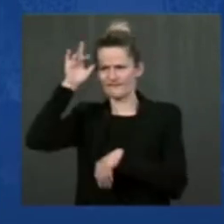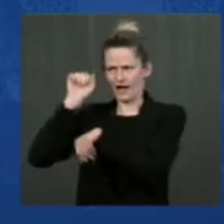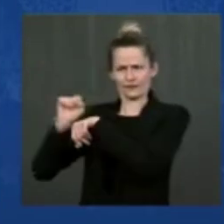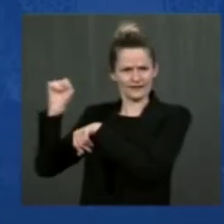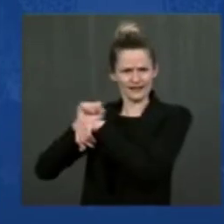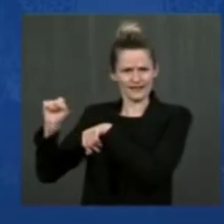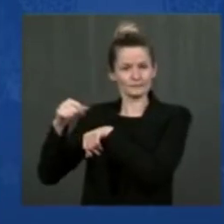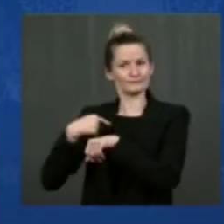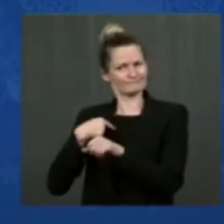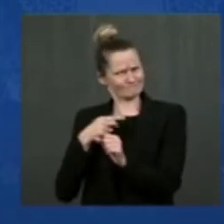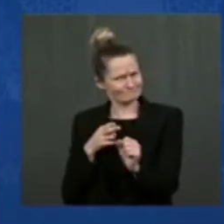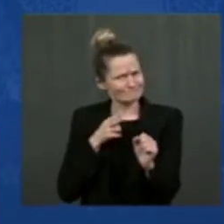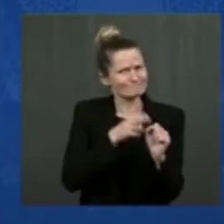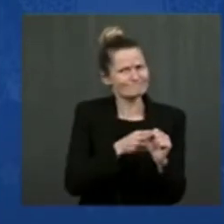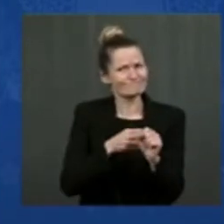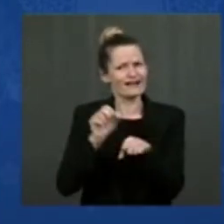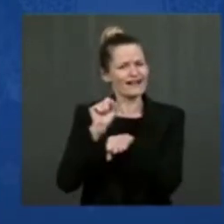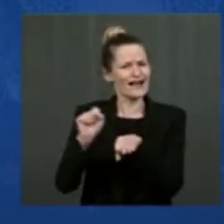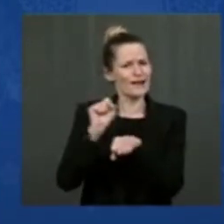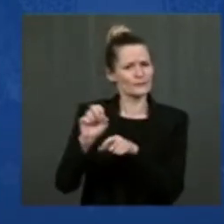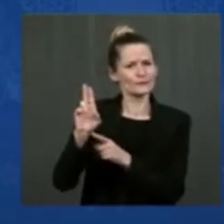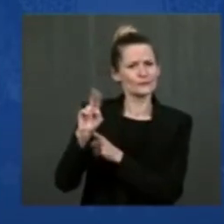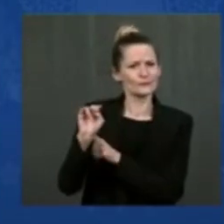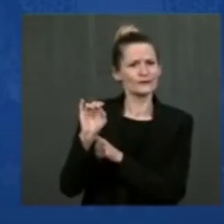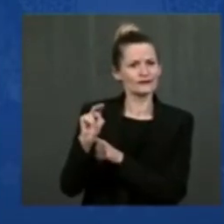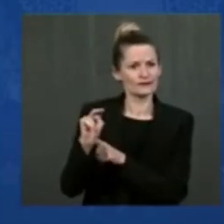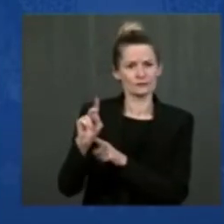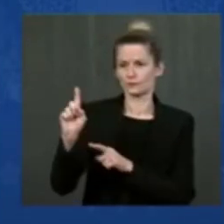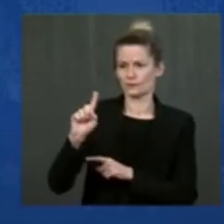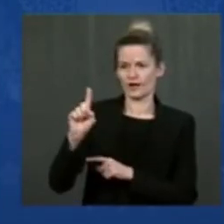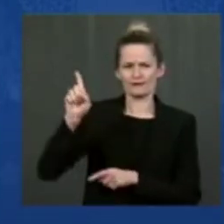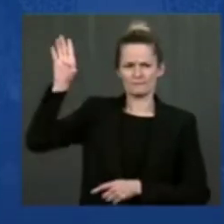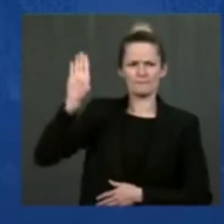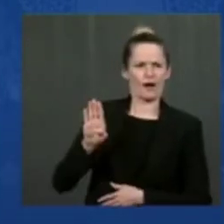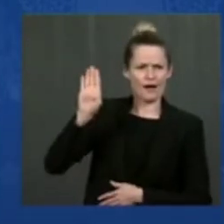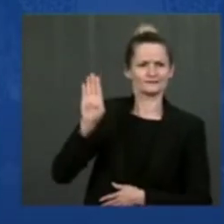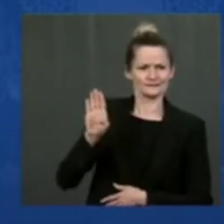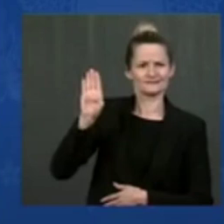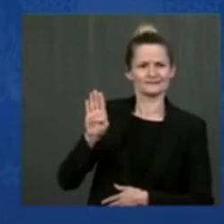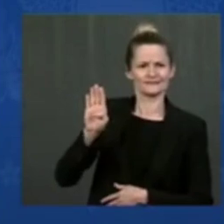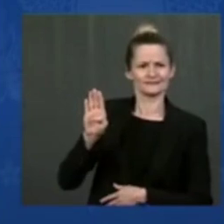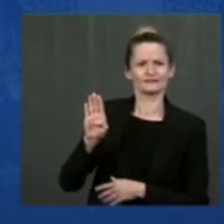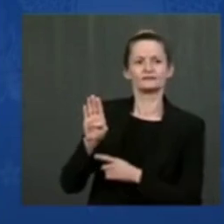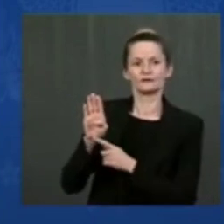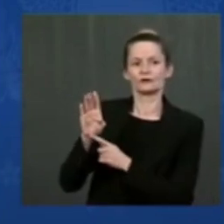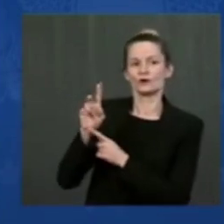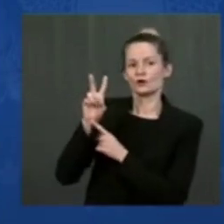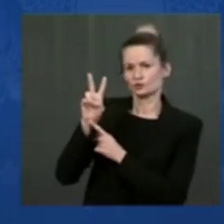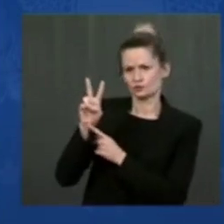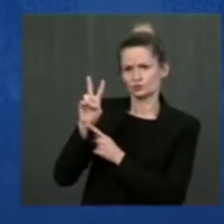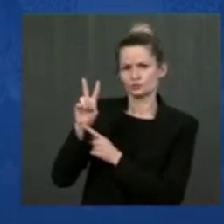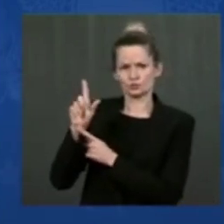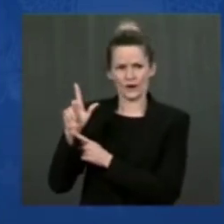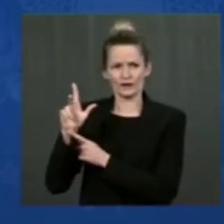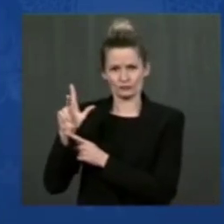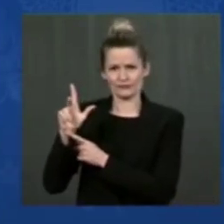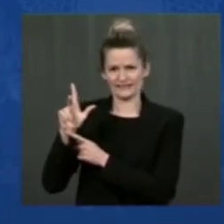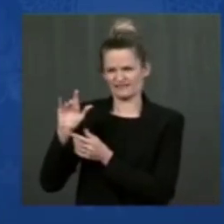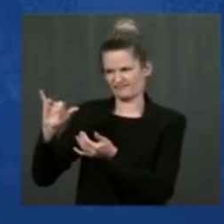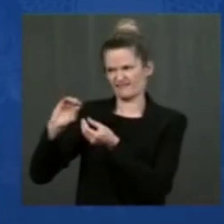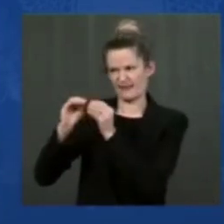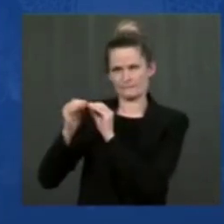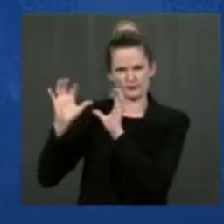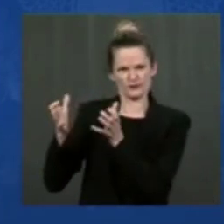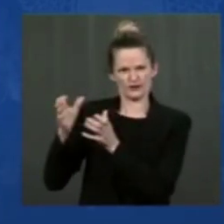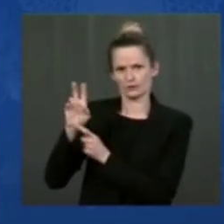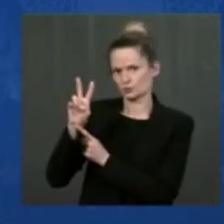223 in Boston. My Uncle Pat was a laborer. My families are all laborers, and we have a few plumbers as well and a few other trades as well. So it was